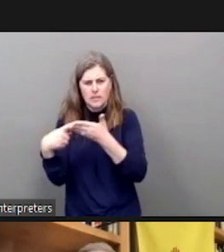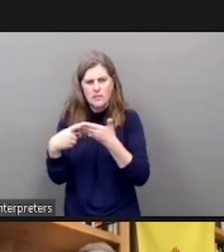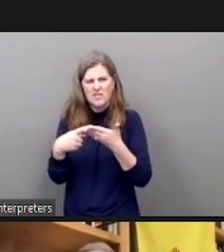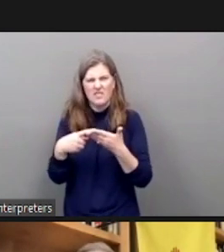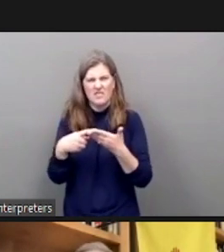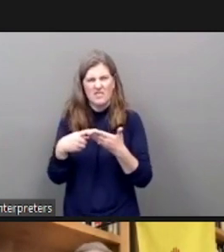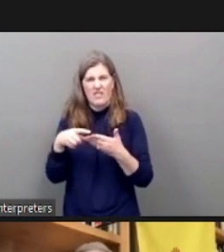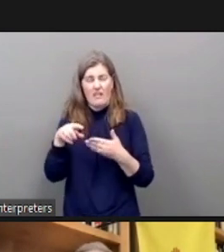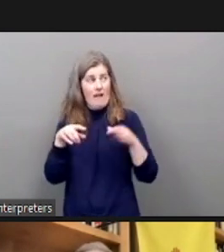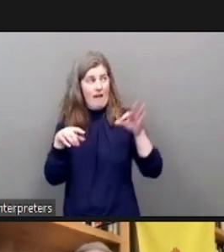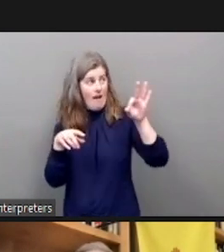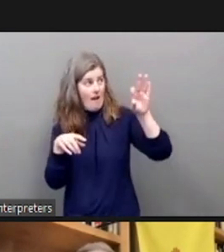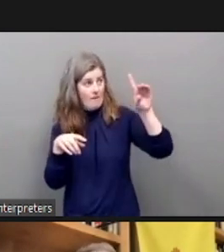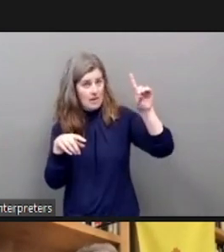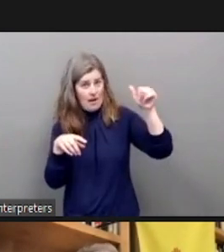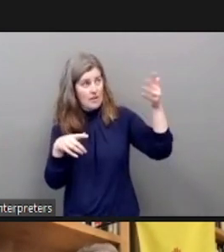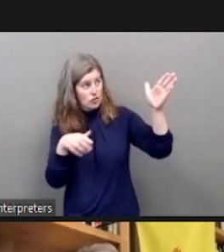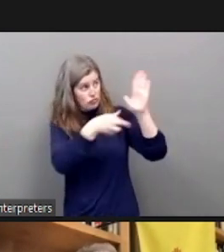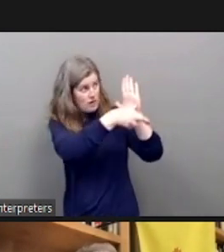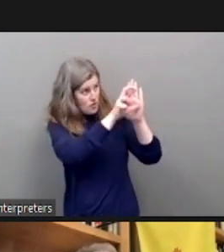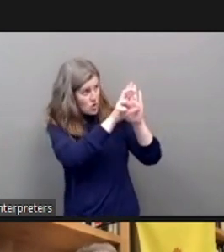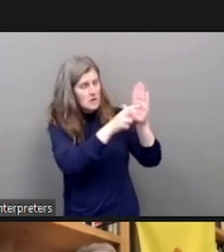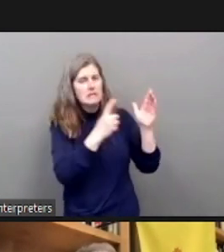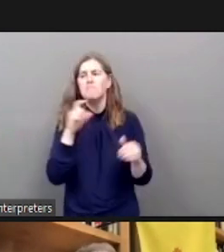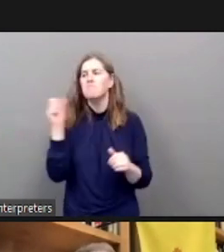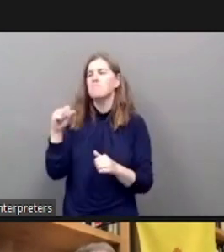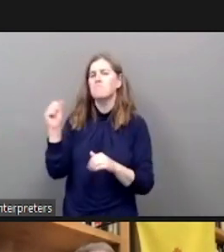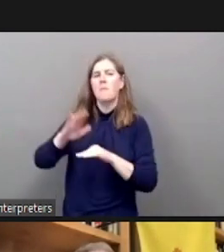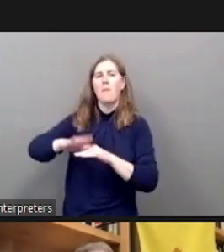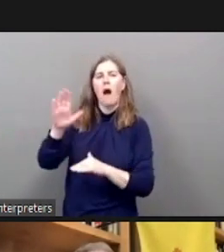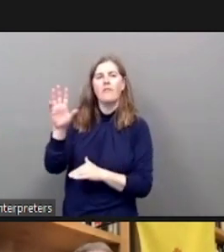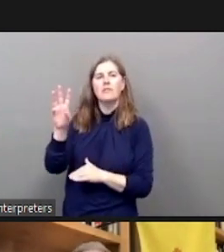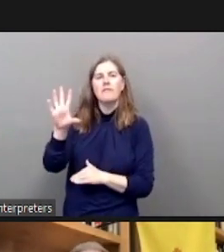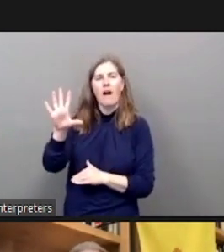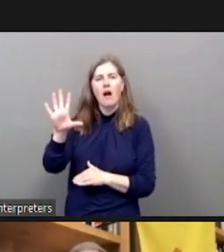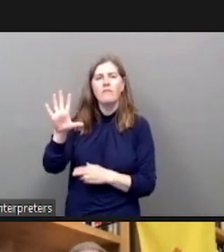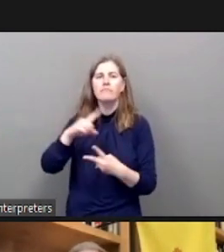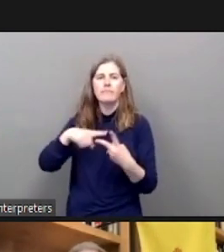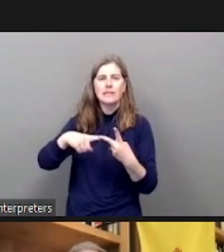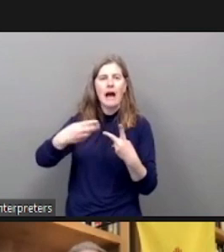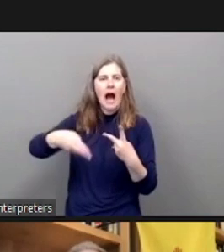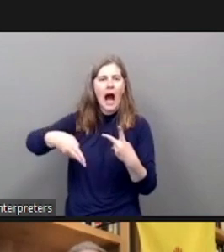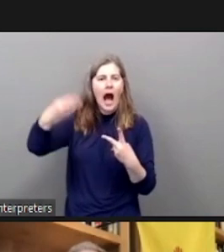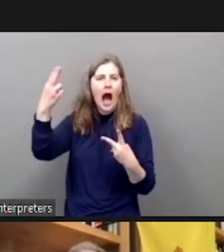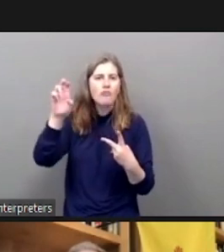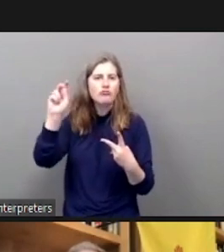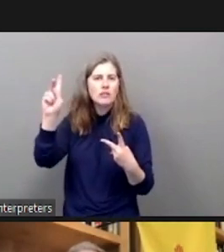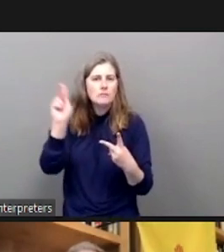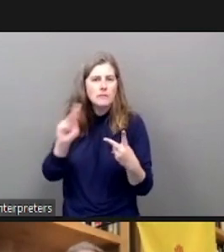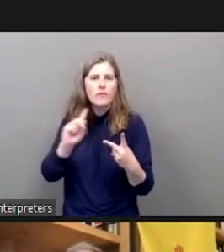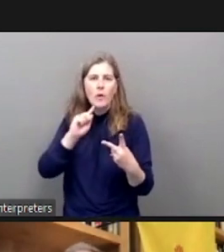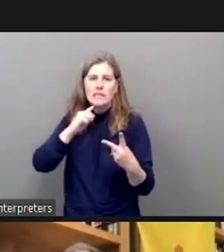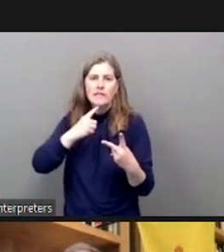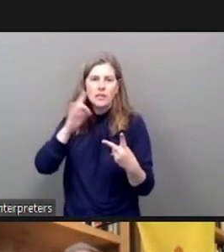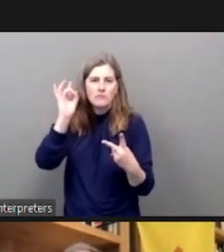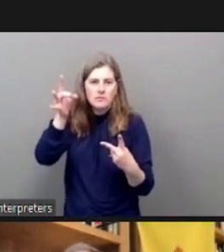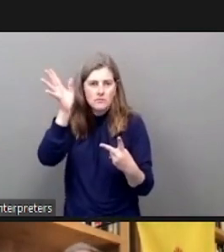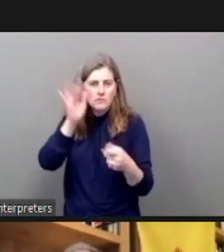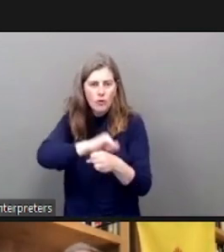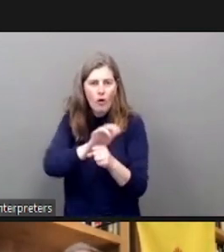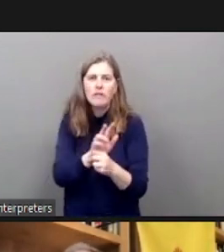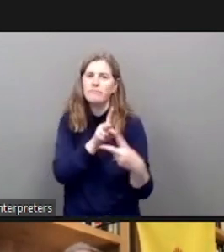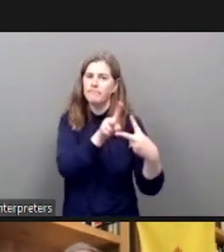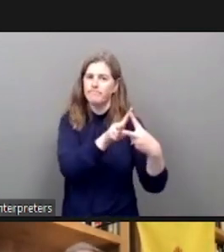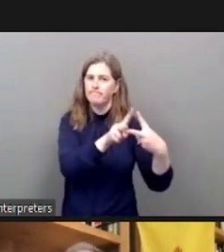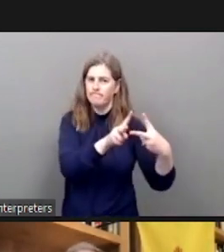FDA did the review and they said, yes, 65 plus and high risk, people at high risk for severe COVID. Now